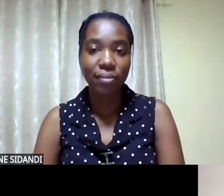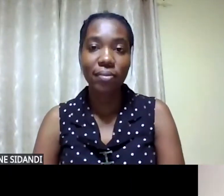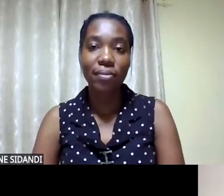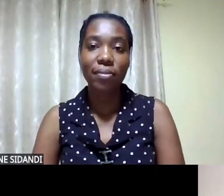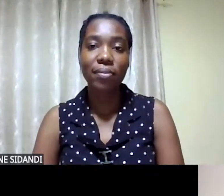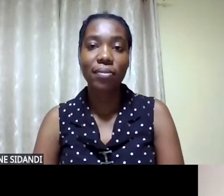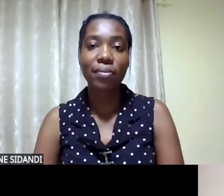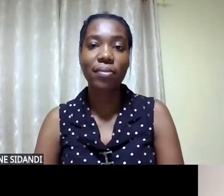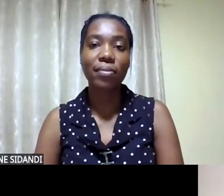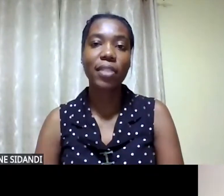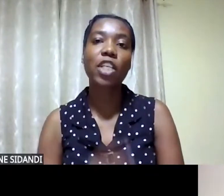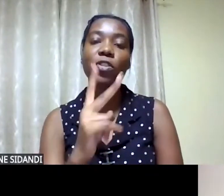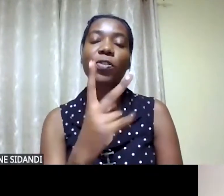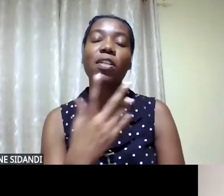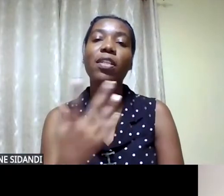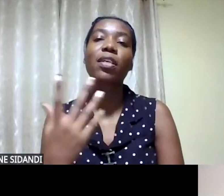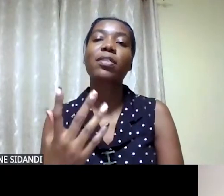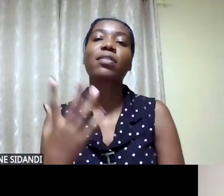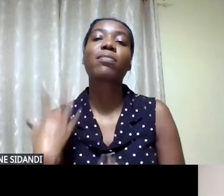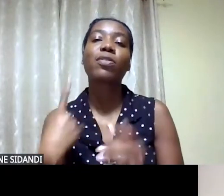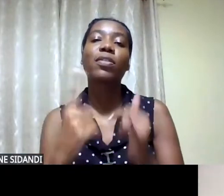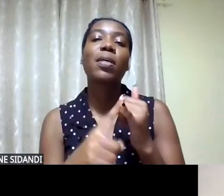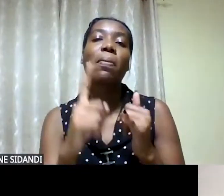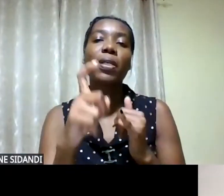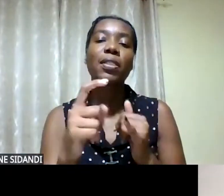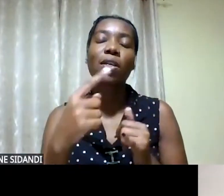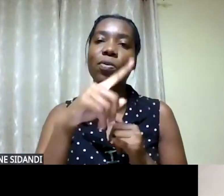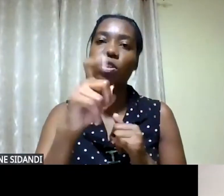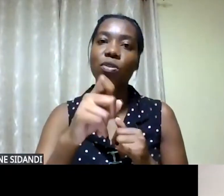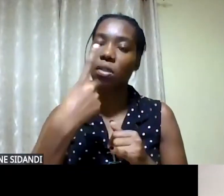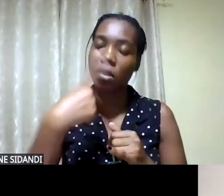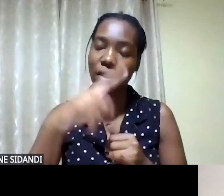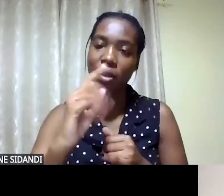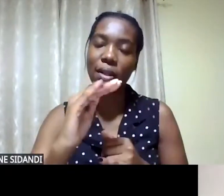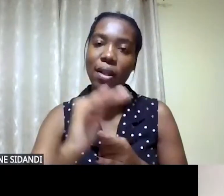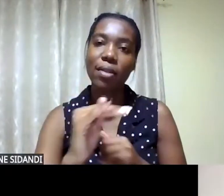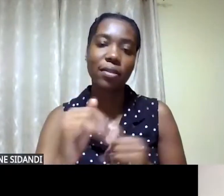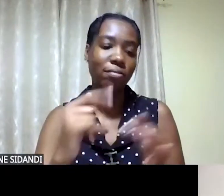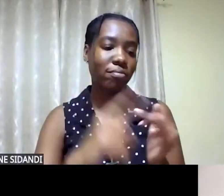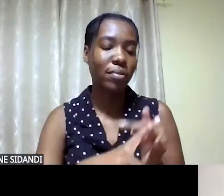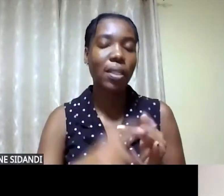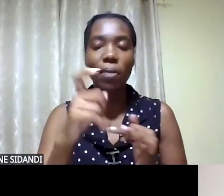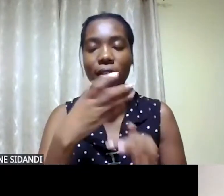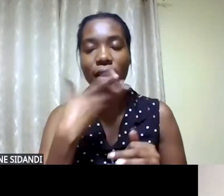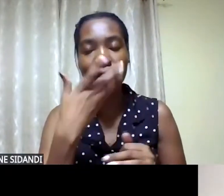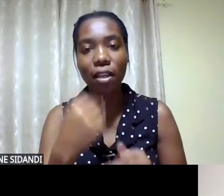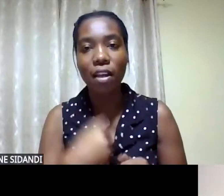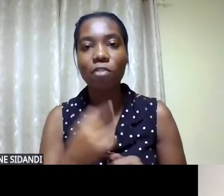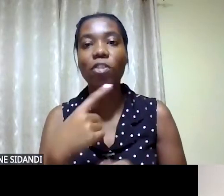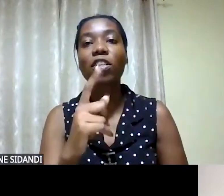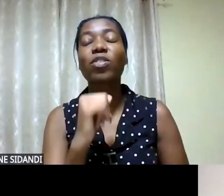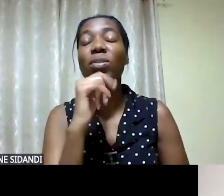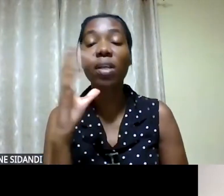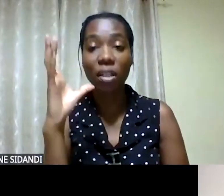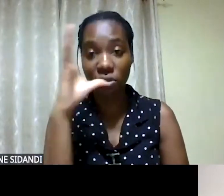Two things: you need to ask the right questions and you need to have the right answers, not assumptions. Yeah. Mhm. So